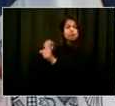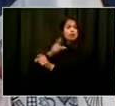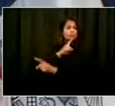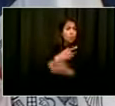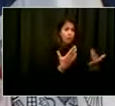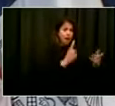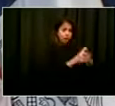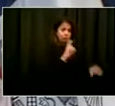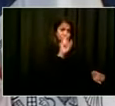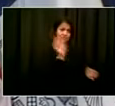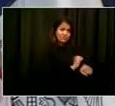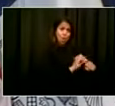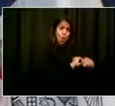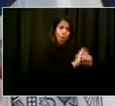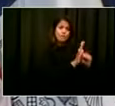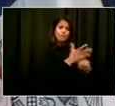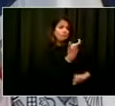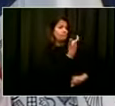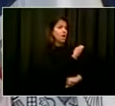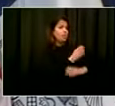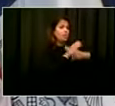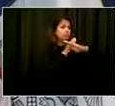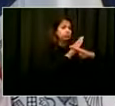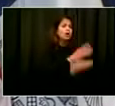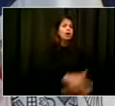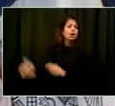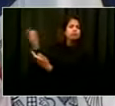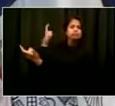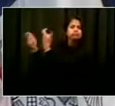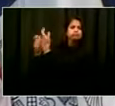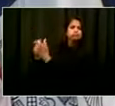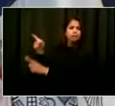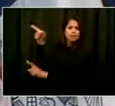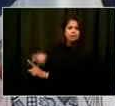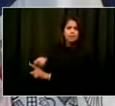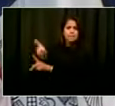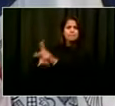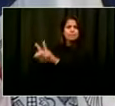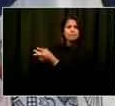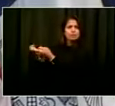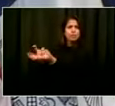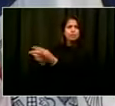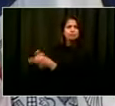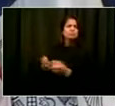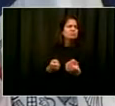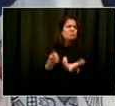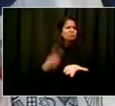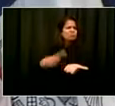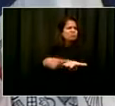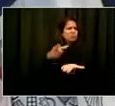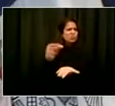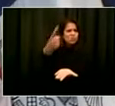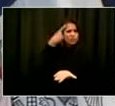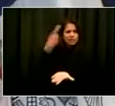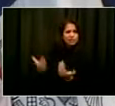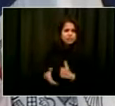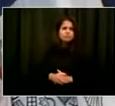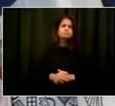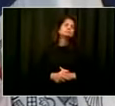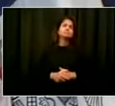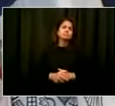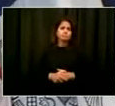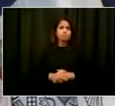question, Alejandra. Look, in everything involving our shelter since this crisis, our